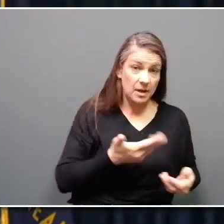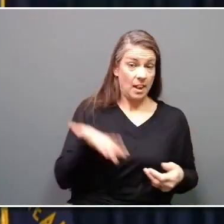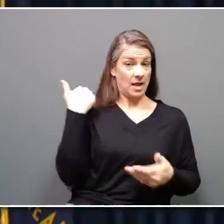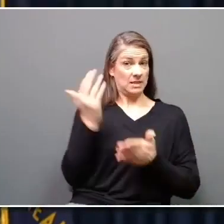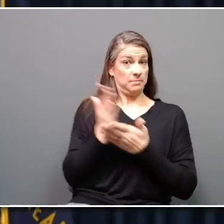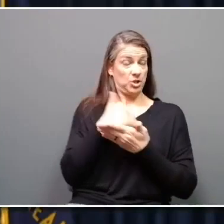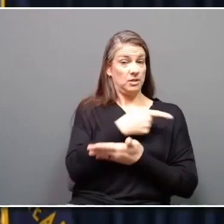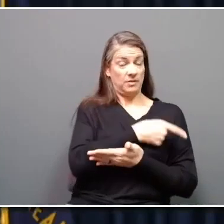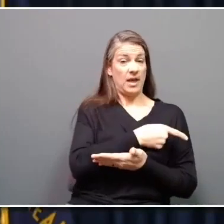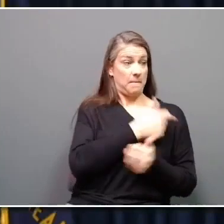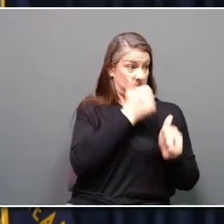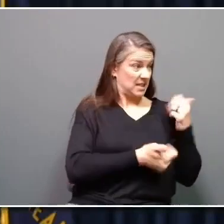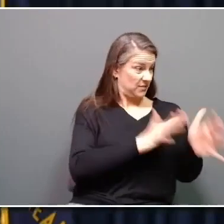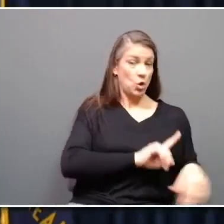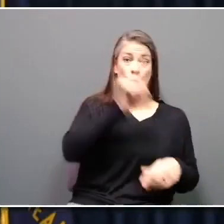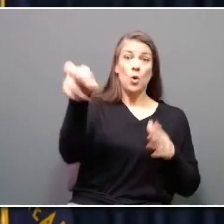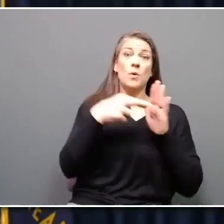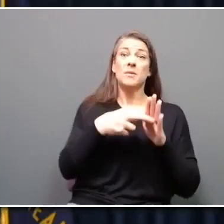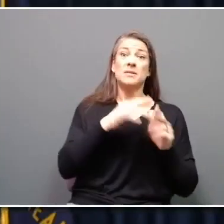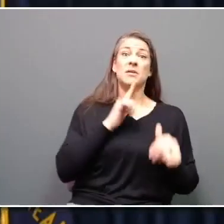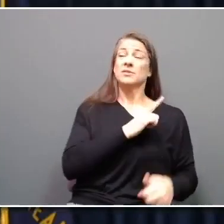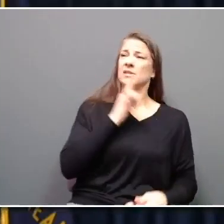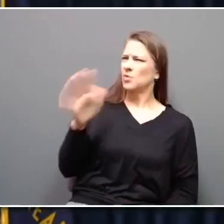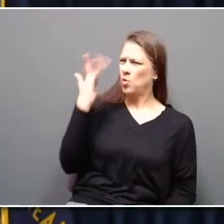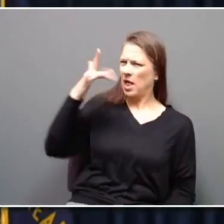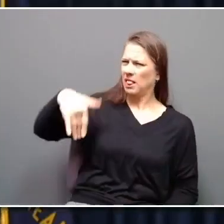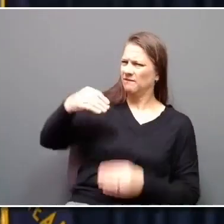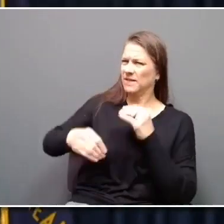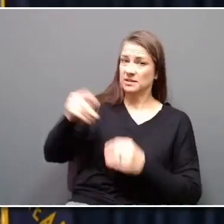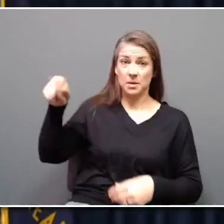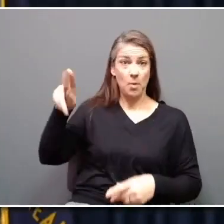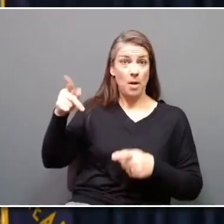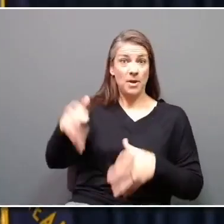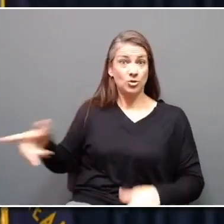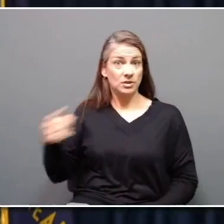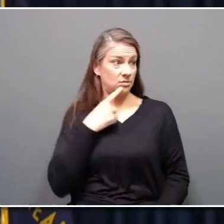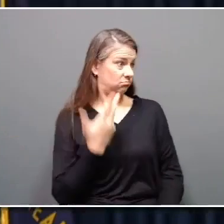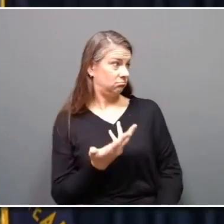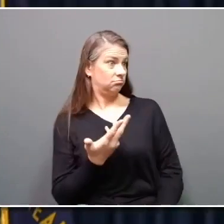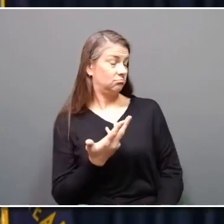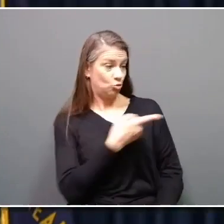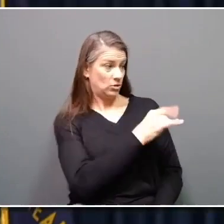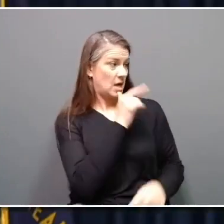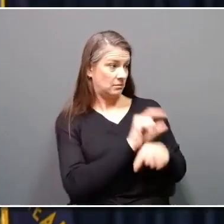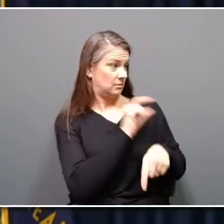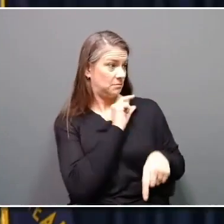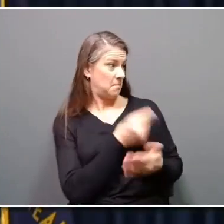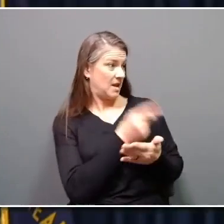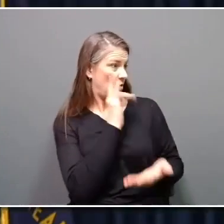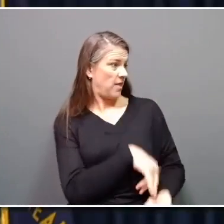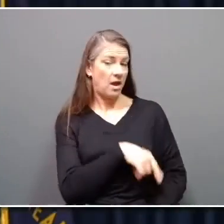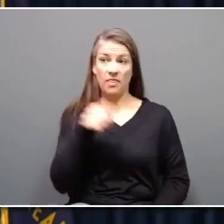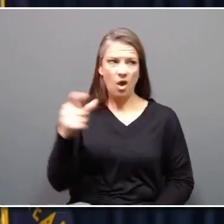park and they said, why isn't this fixed? And the park manager said, we weren't allocated the funding. And they called us and said,